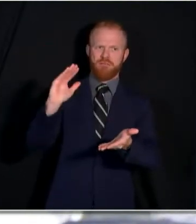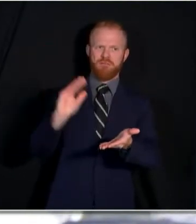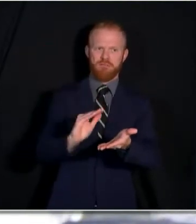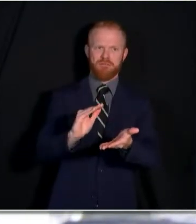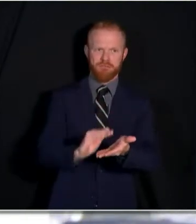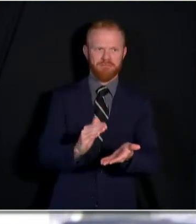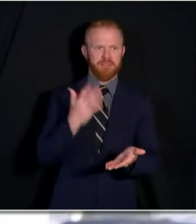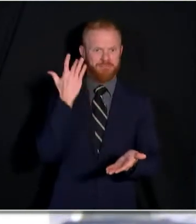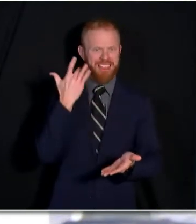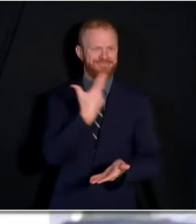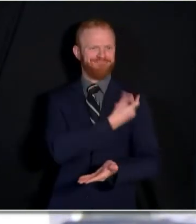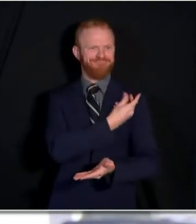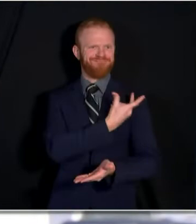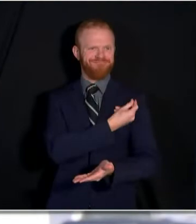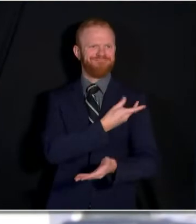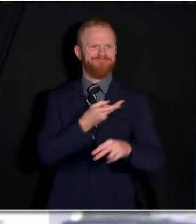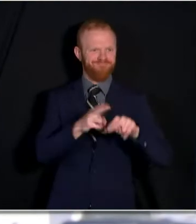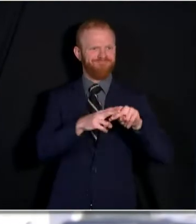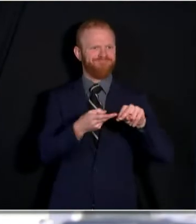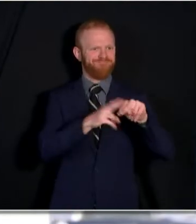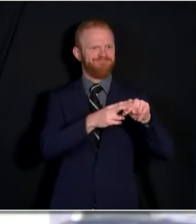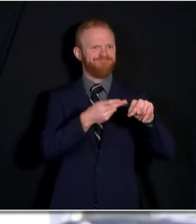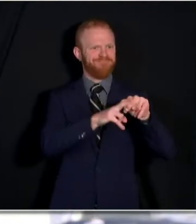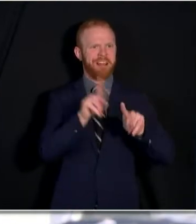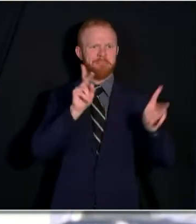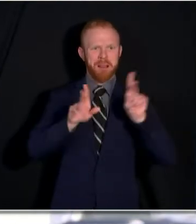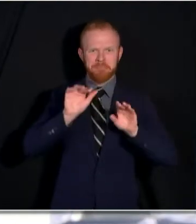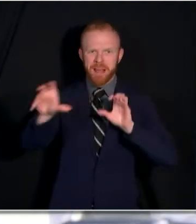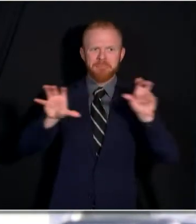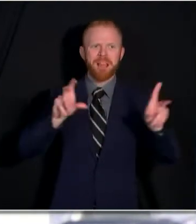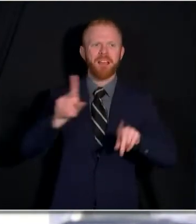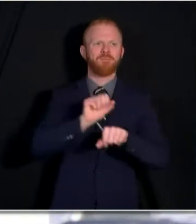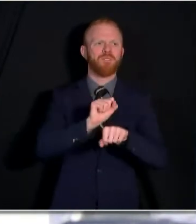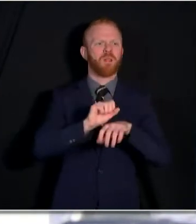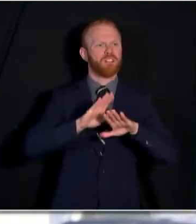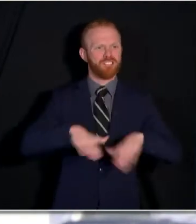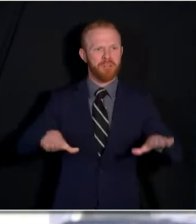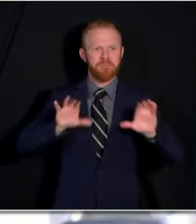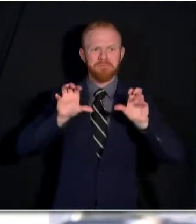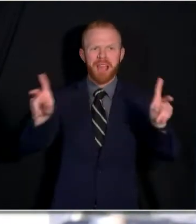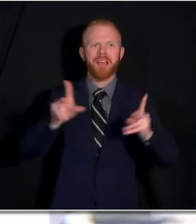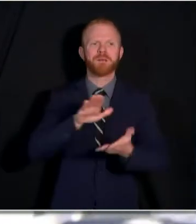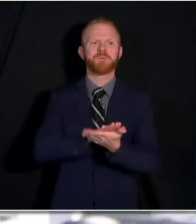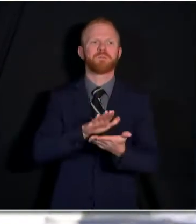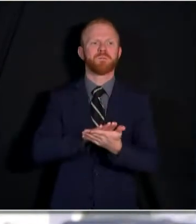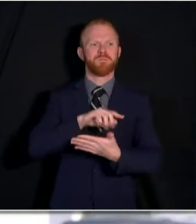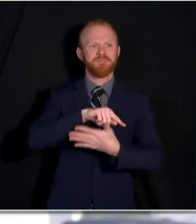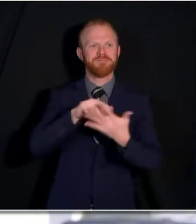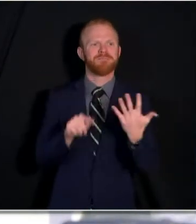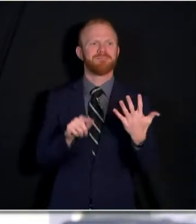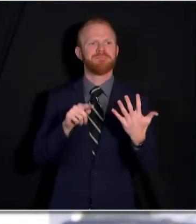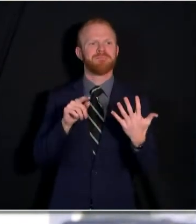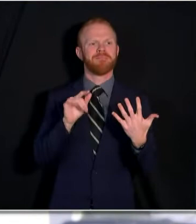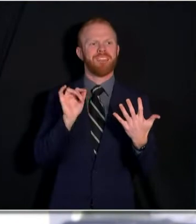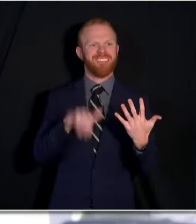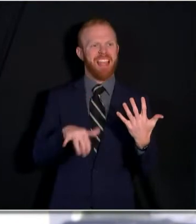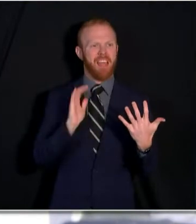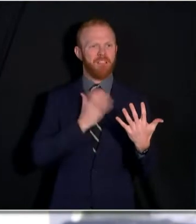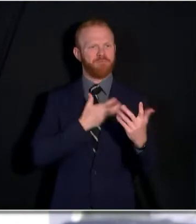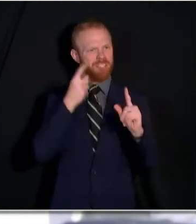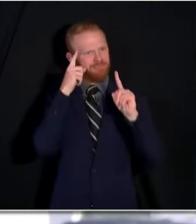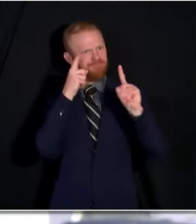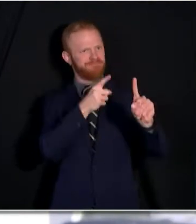people back to work, and including getting our kids back to school. So those are objective,